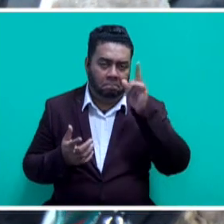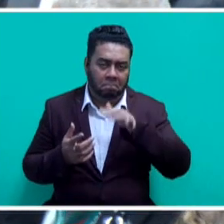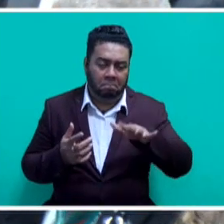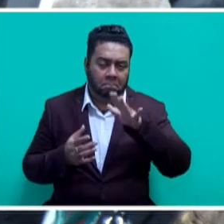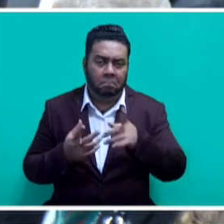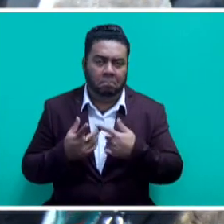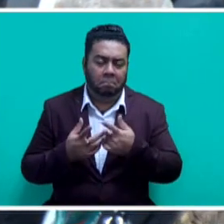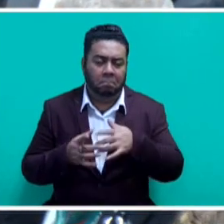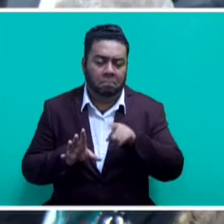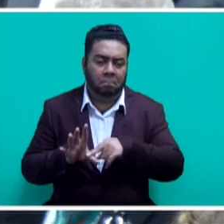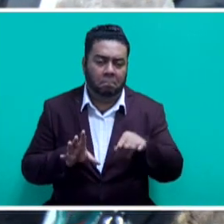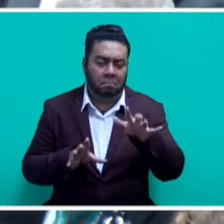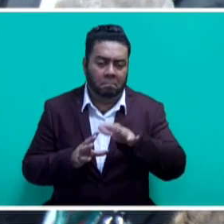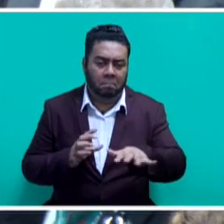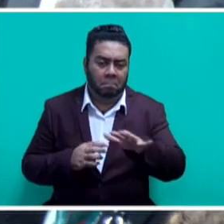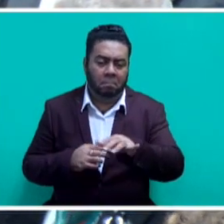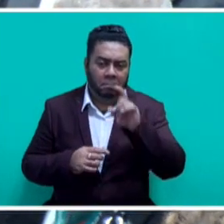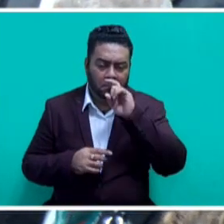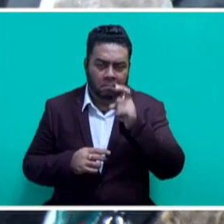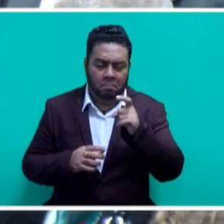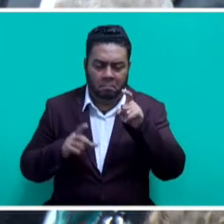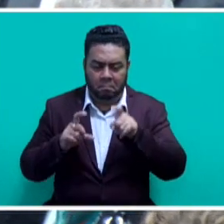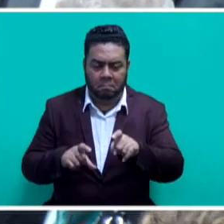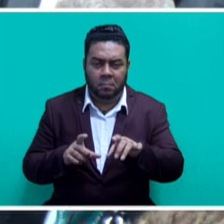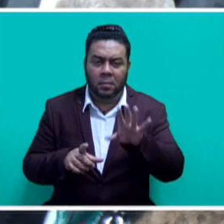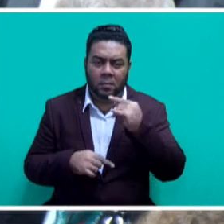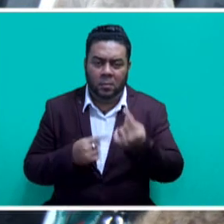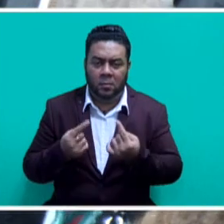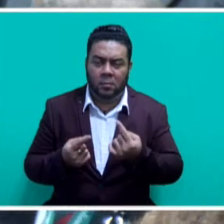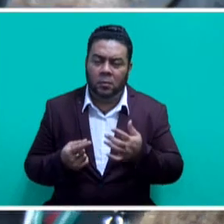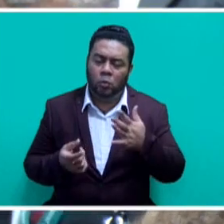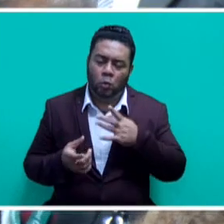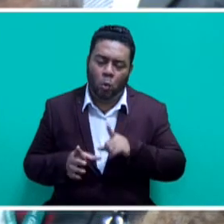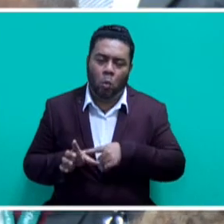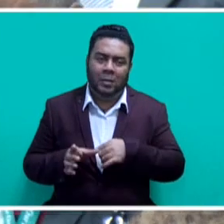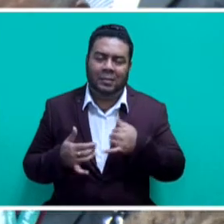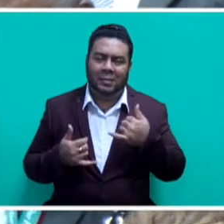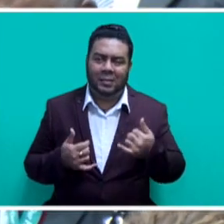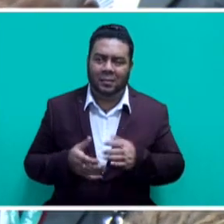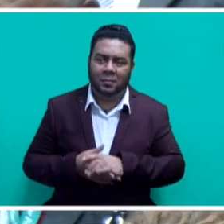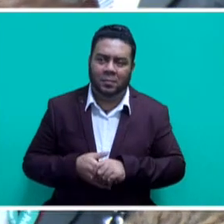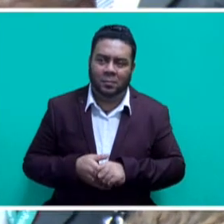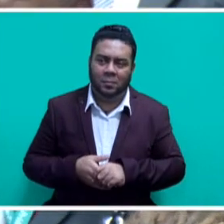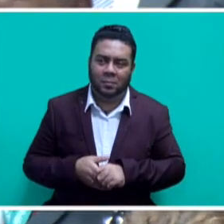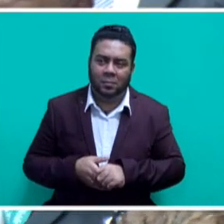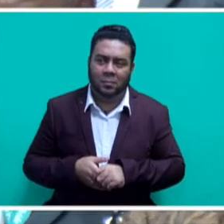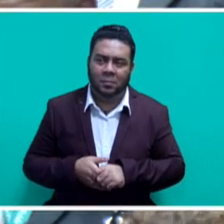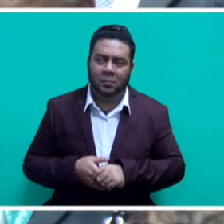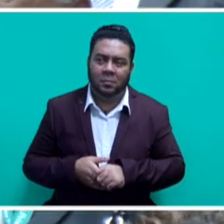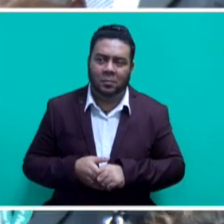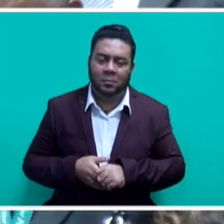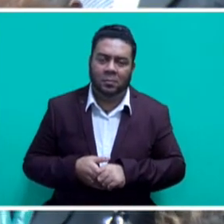outer areas are not able to sustain themselves and are slowly leaving the industry. Cage beans allow